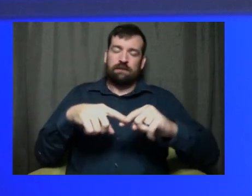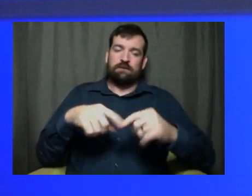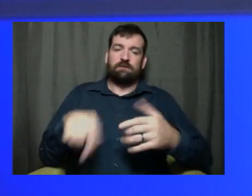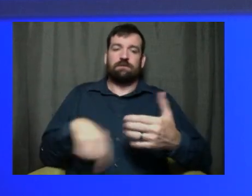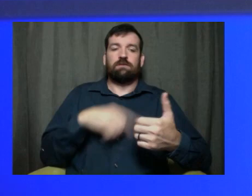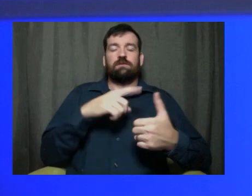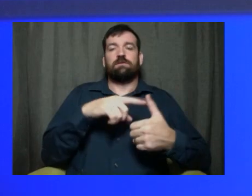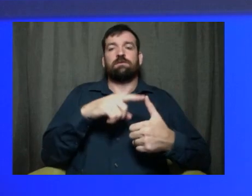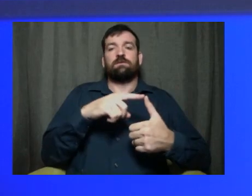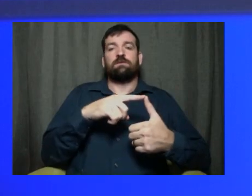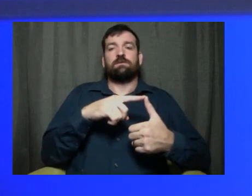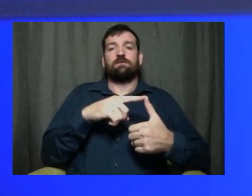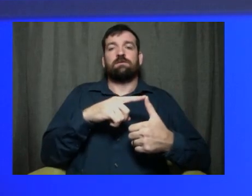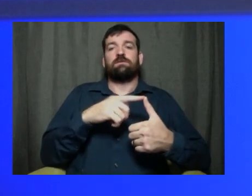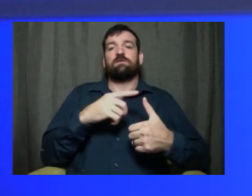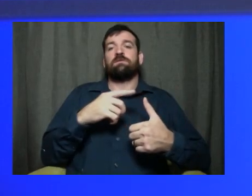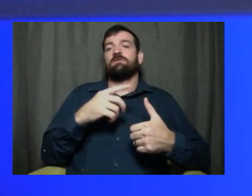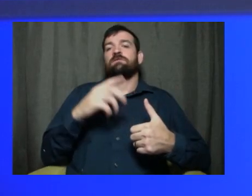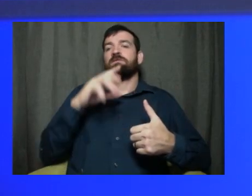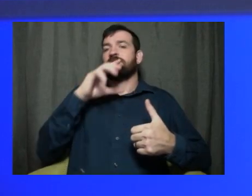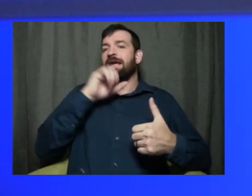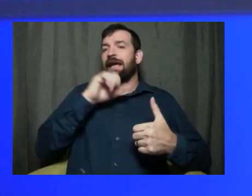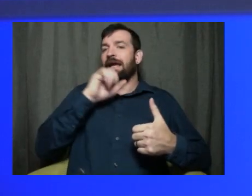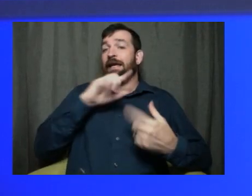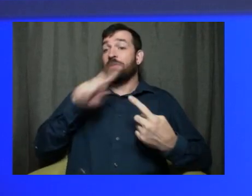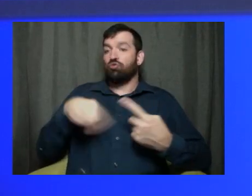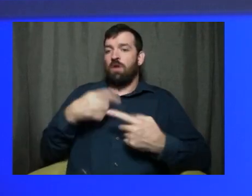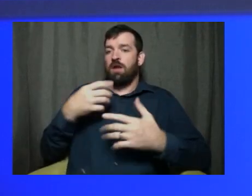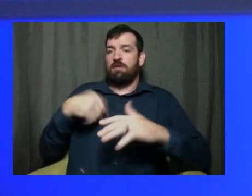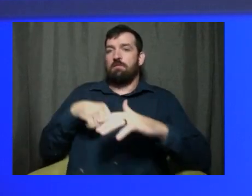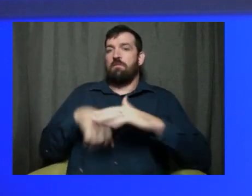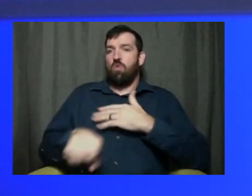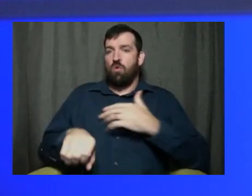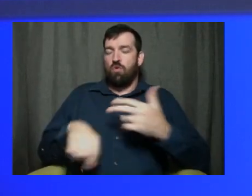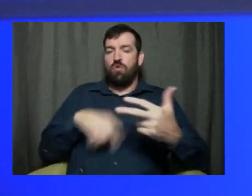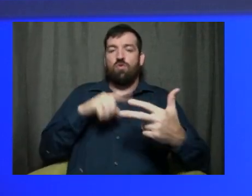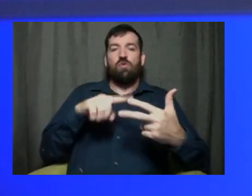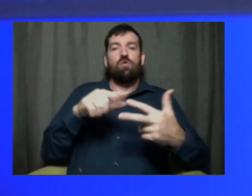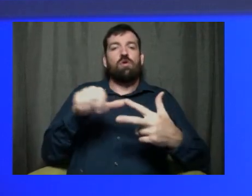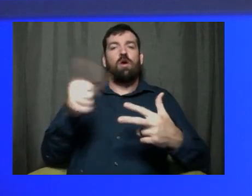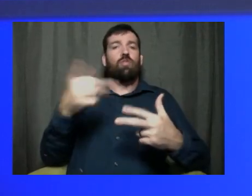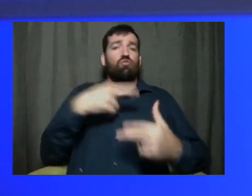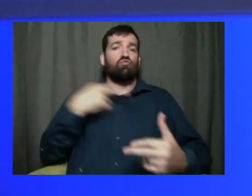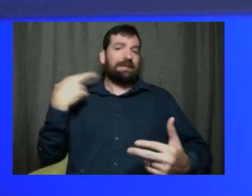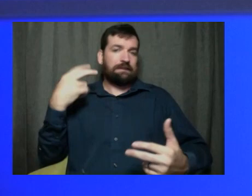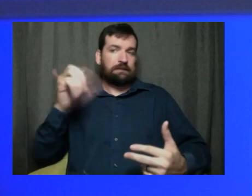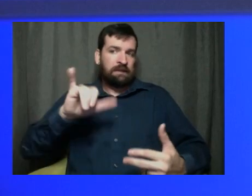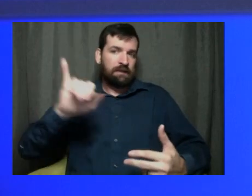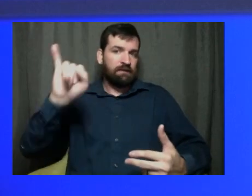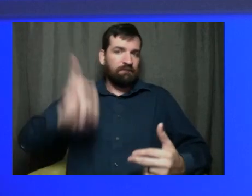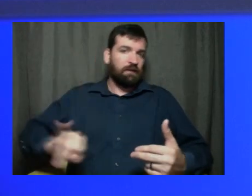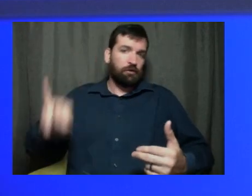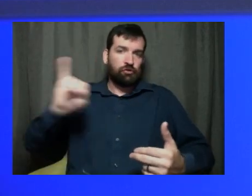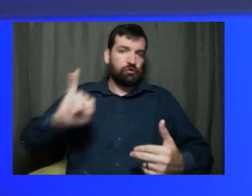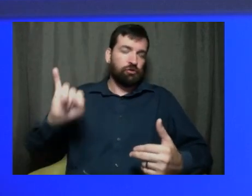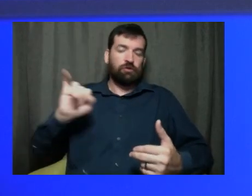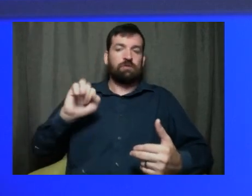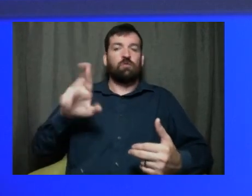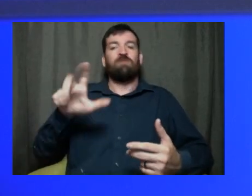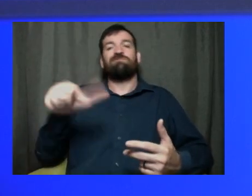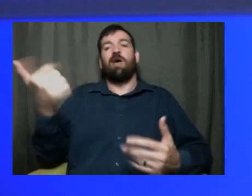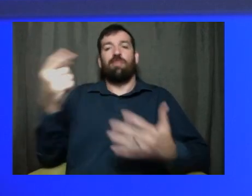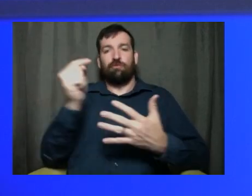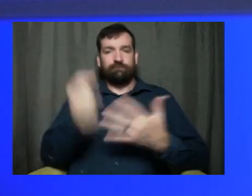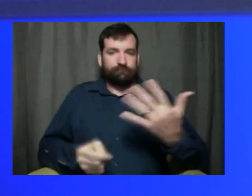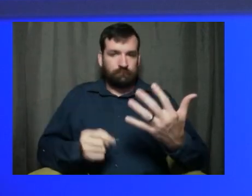their gestational age, so how far along is the mom when they were born, and any other risks they may have, like infection or other things. And